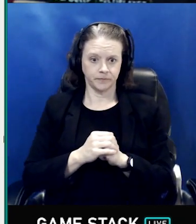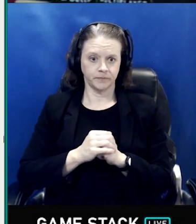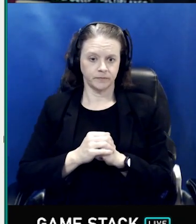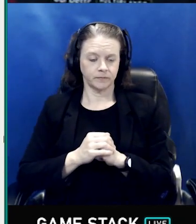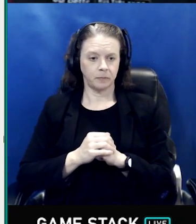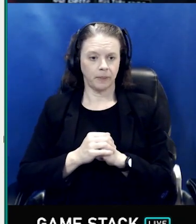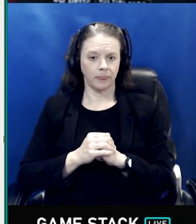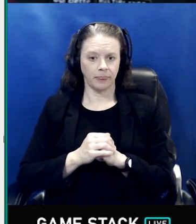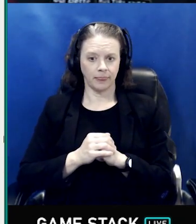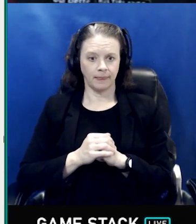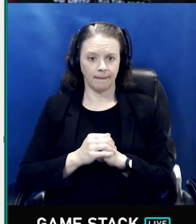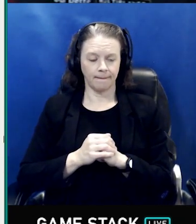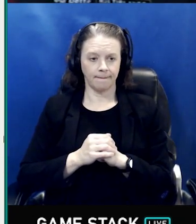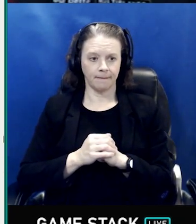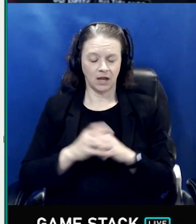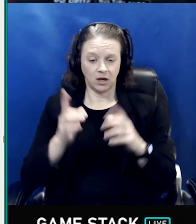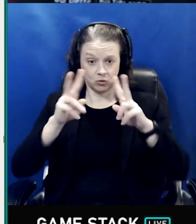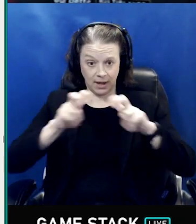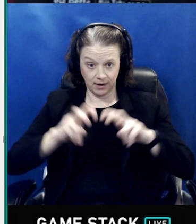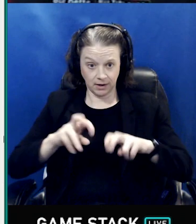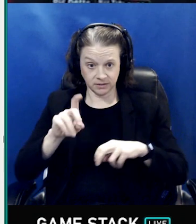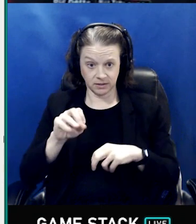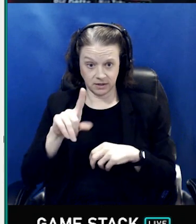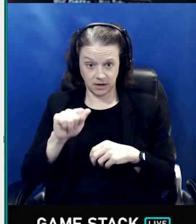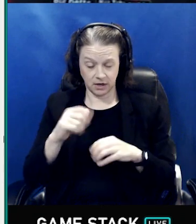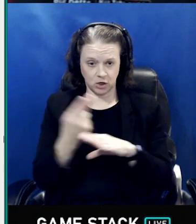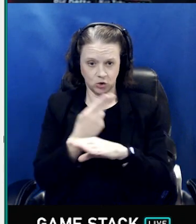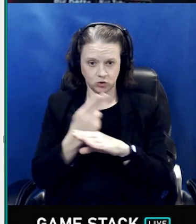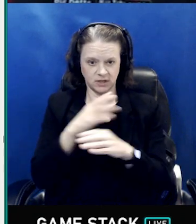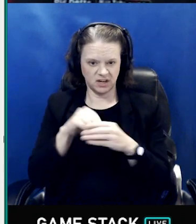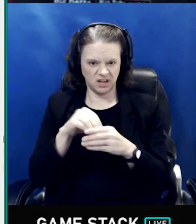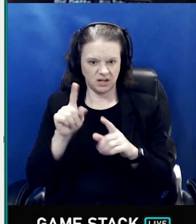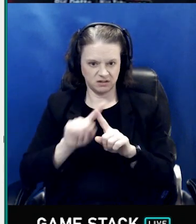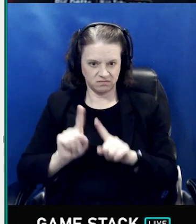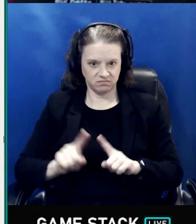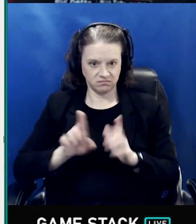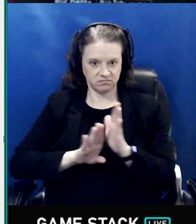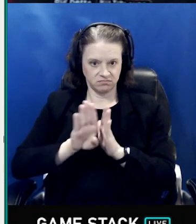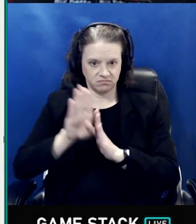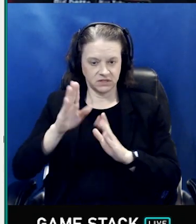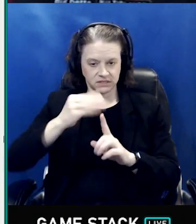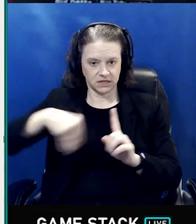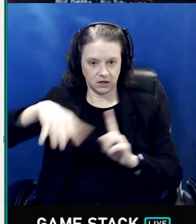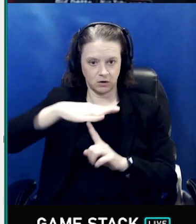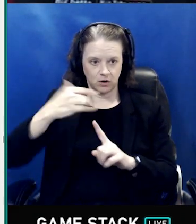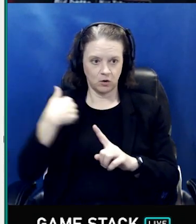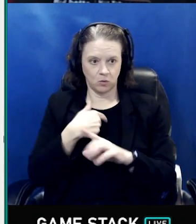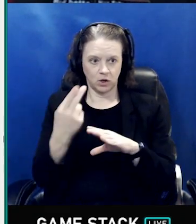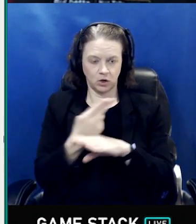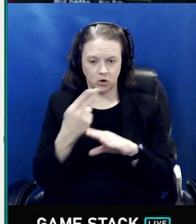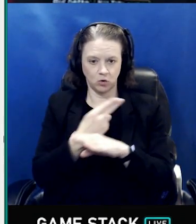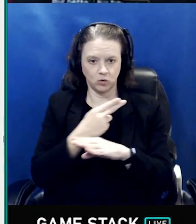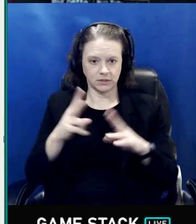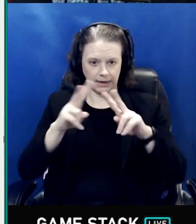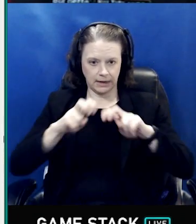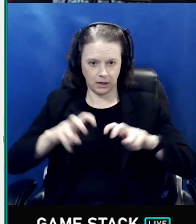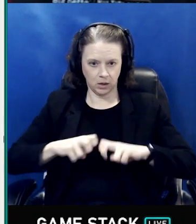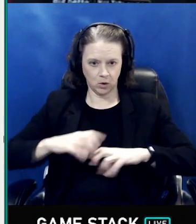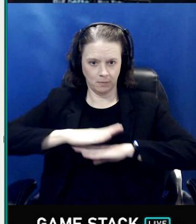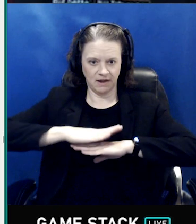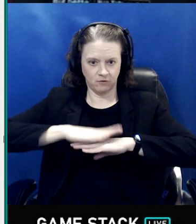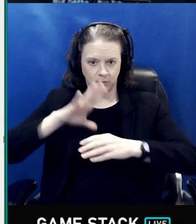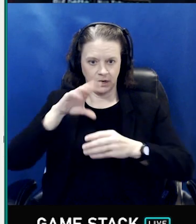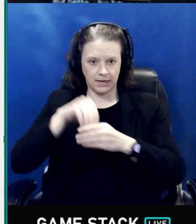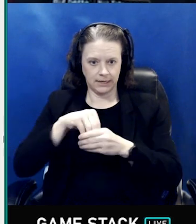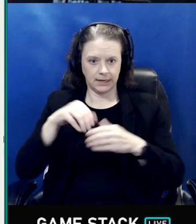To analyze data and use it in diverse scenarios, we built some standard architecture analytical platform in game. Of